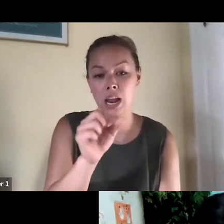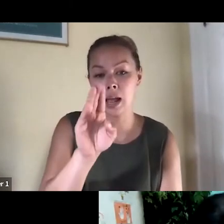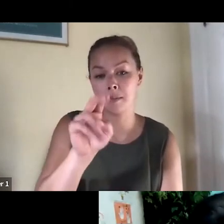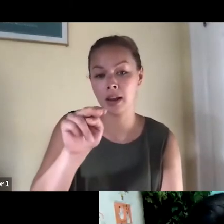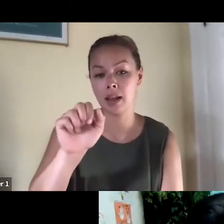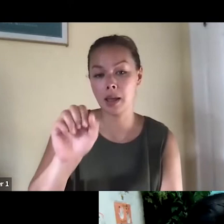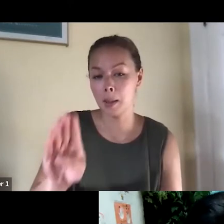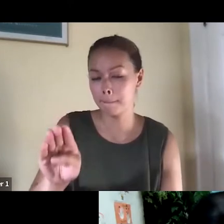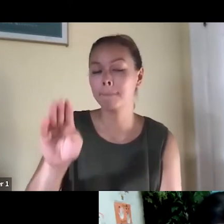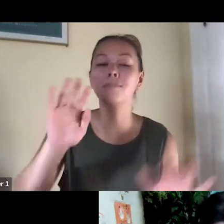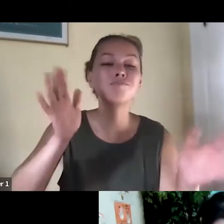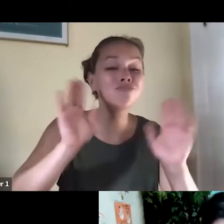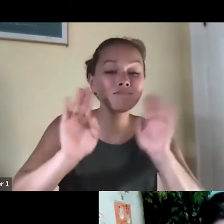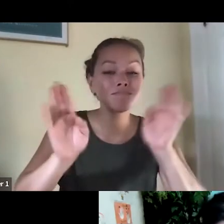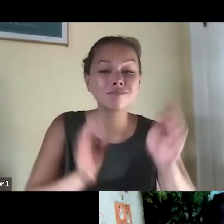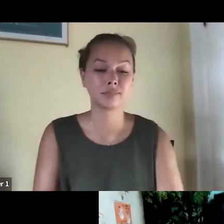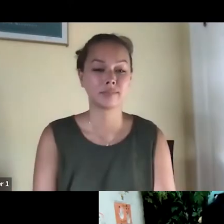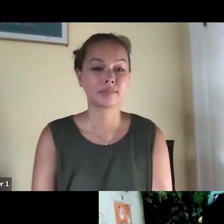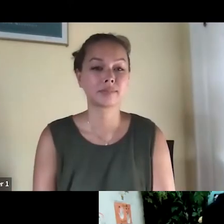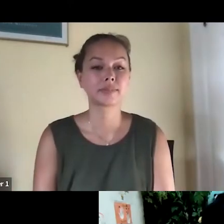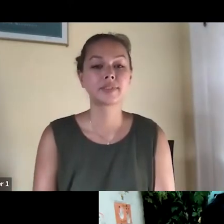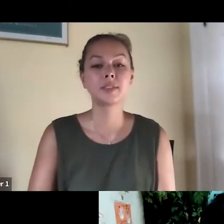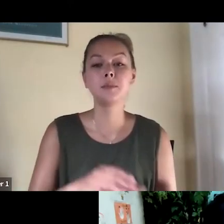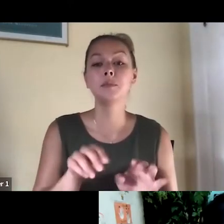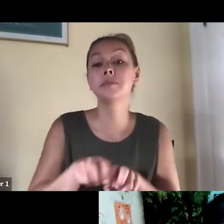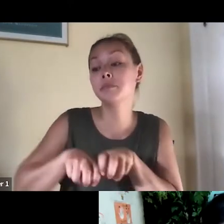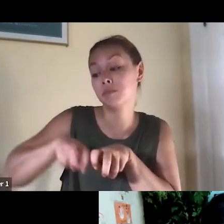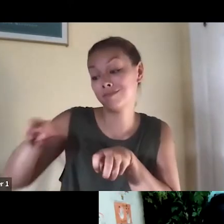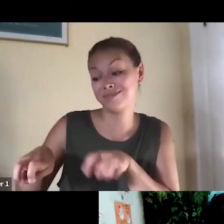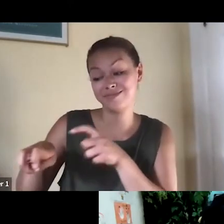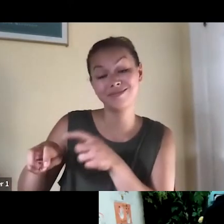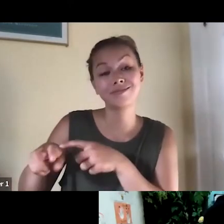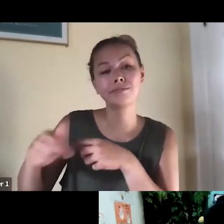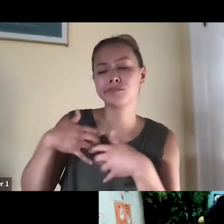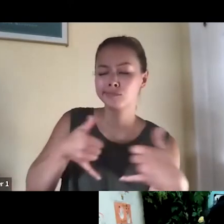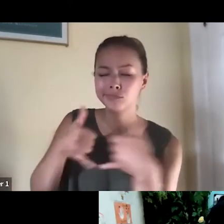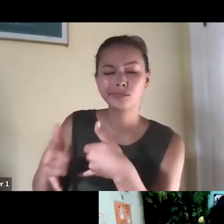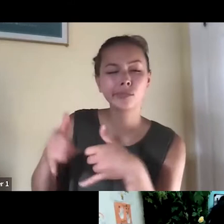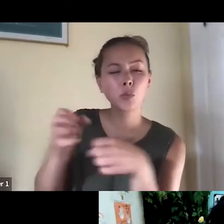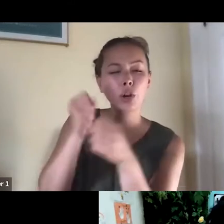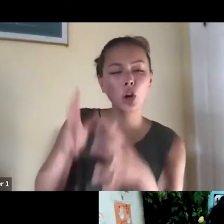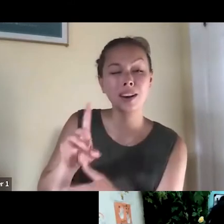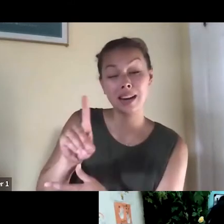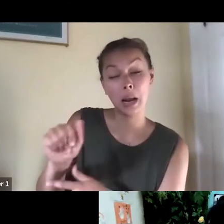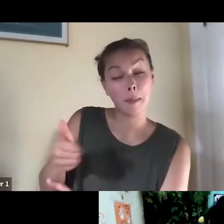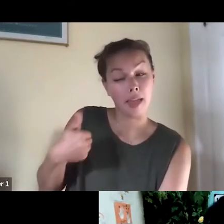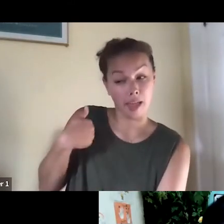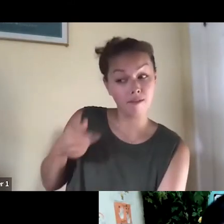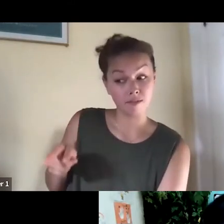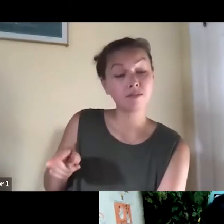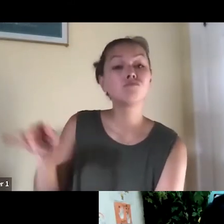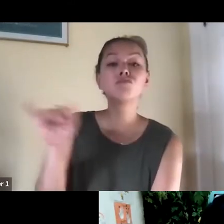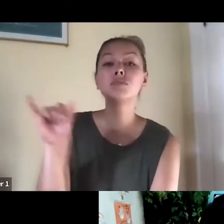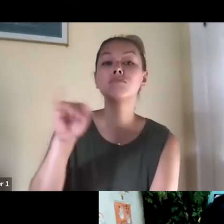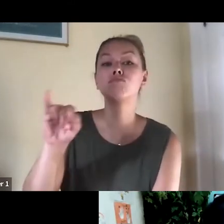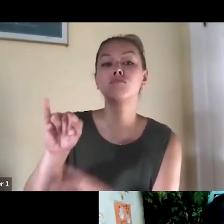Hey, Shabnam. Our second panelist is an award-winning disabled writer, producer, and performer, and also the creator of hashtag